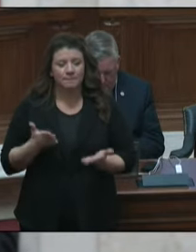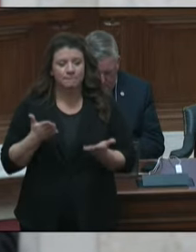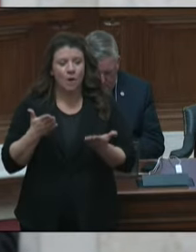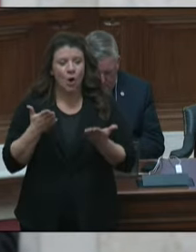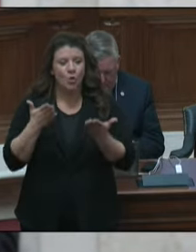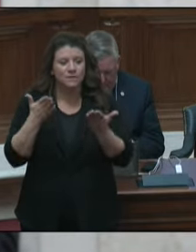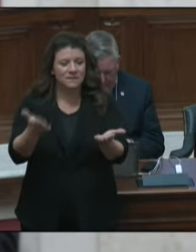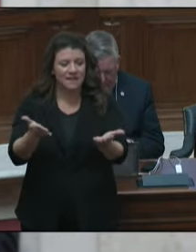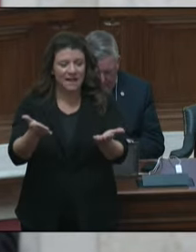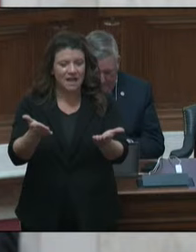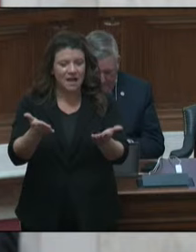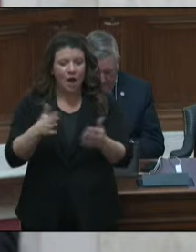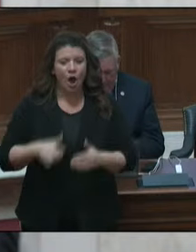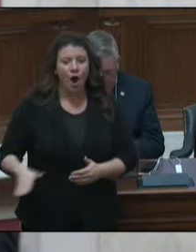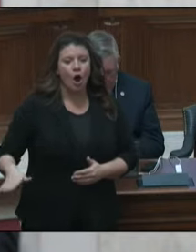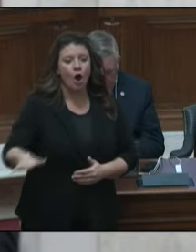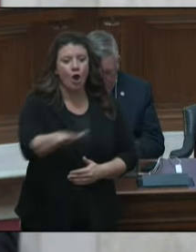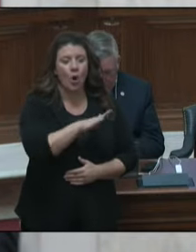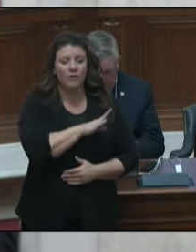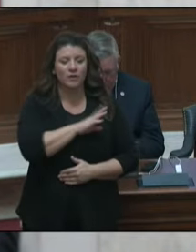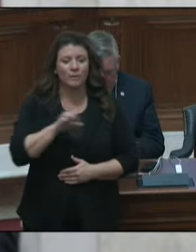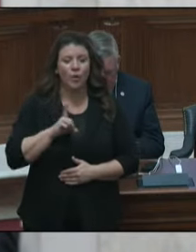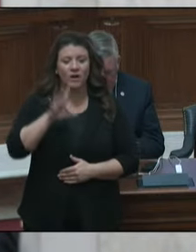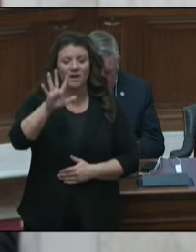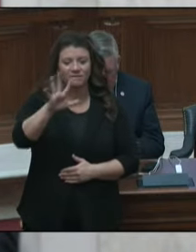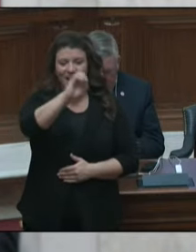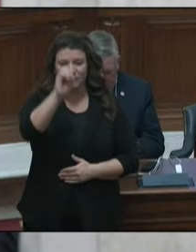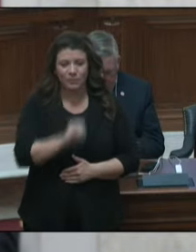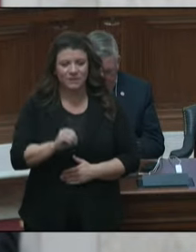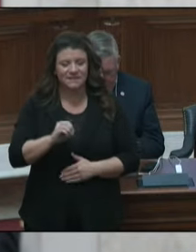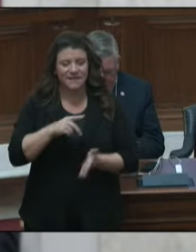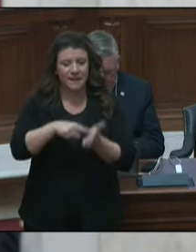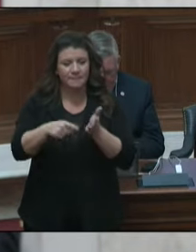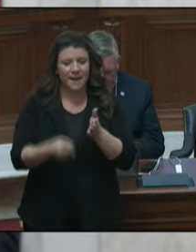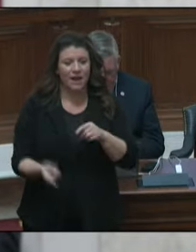across-the-board 5% pay raise for the fifth time,